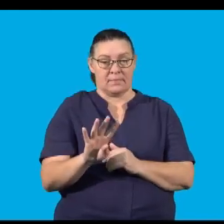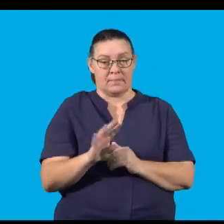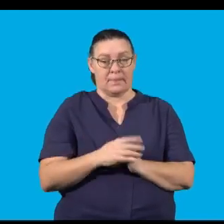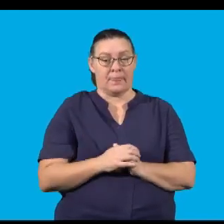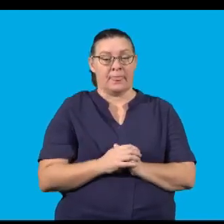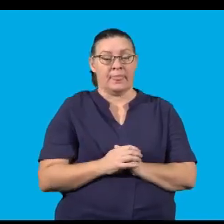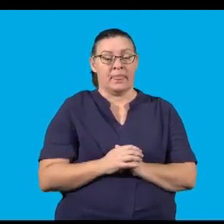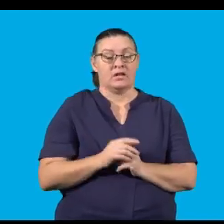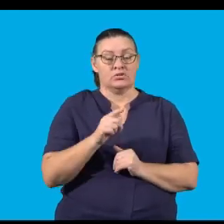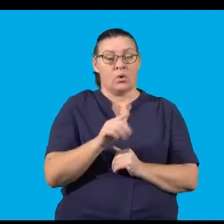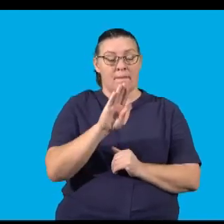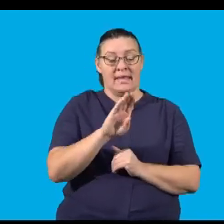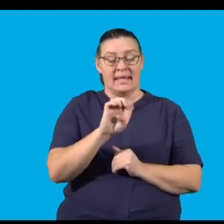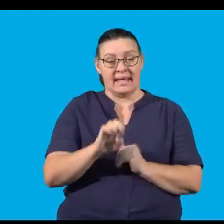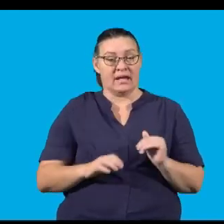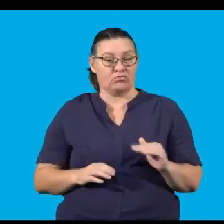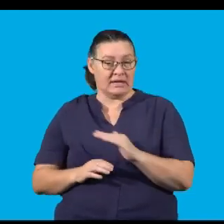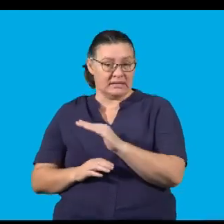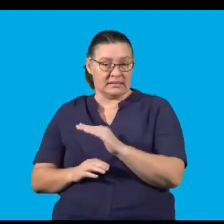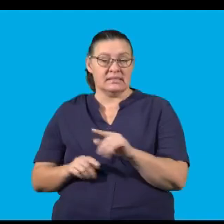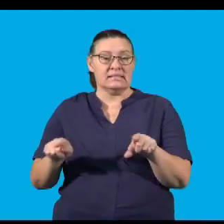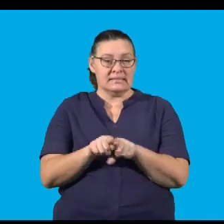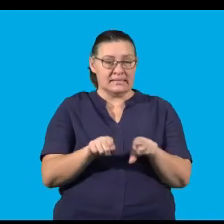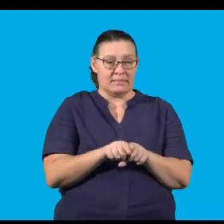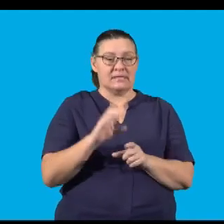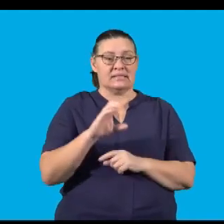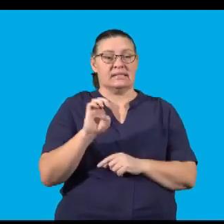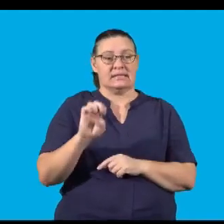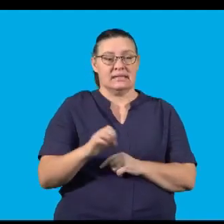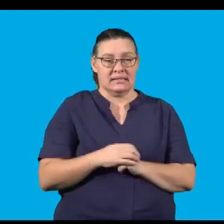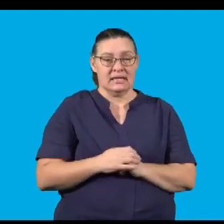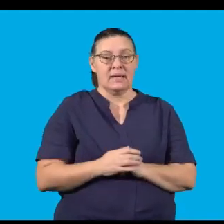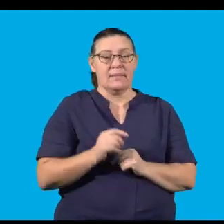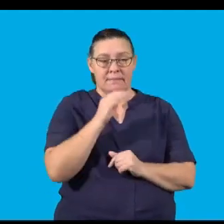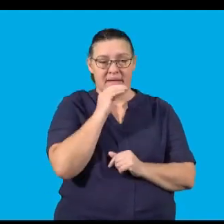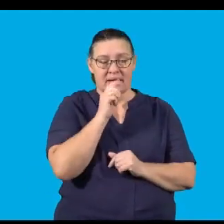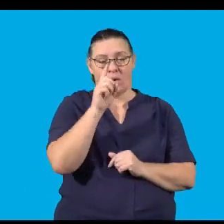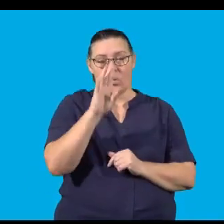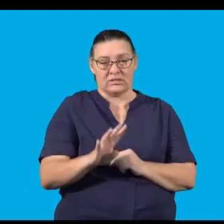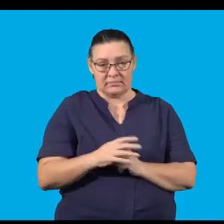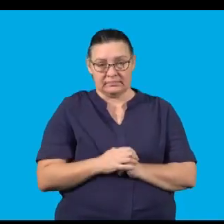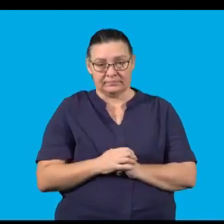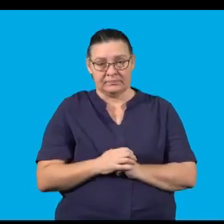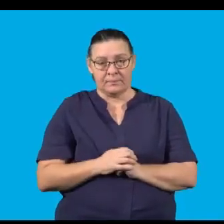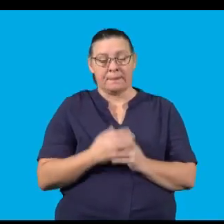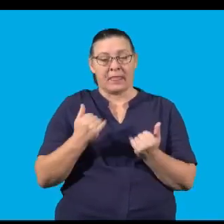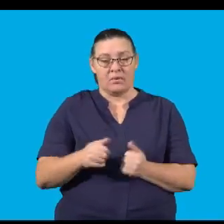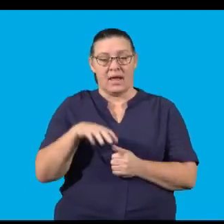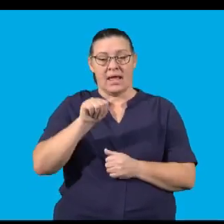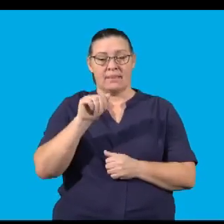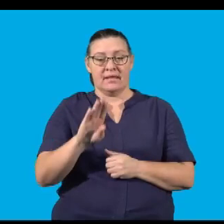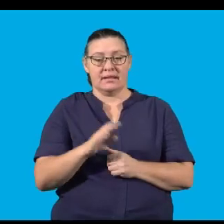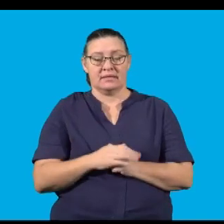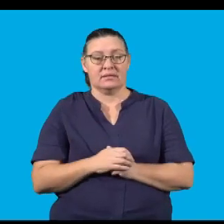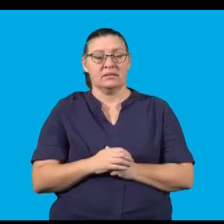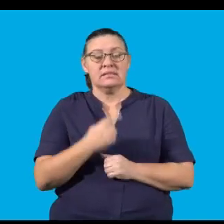the gradient of BE is the same as CE, and that gradient is a quarter. Now to work out the gradient of AB,